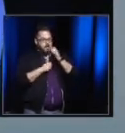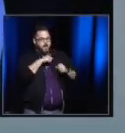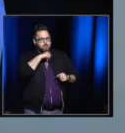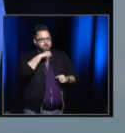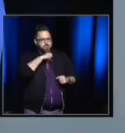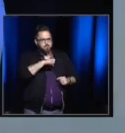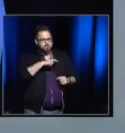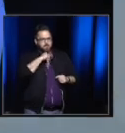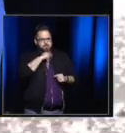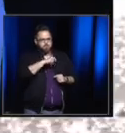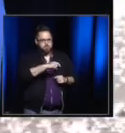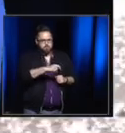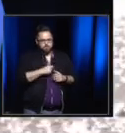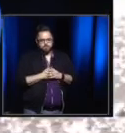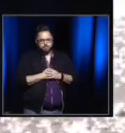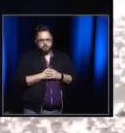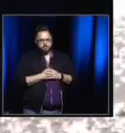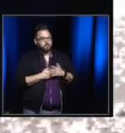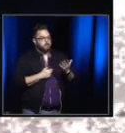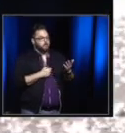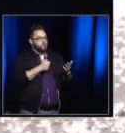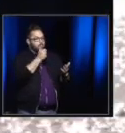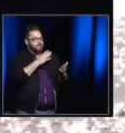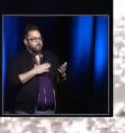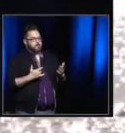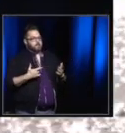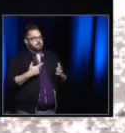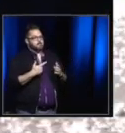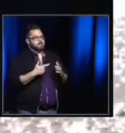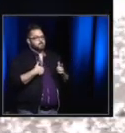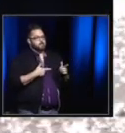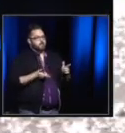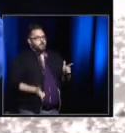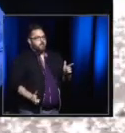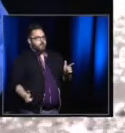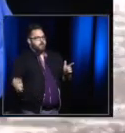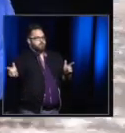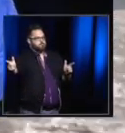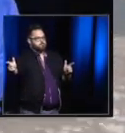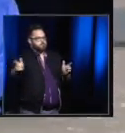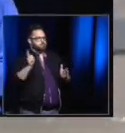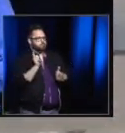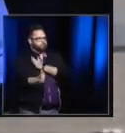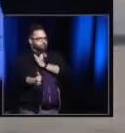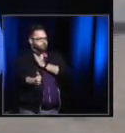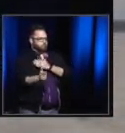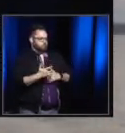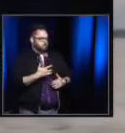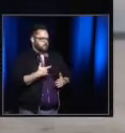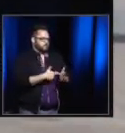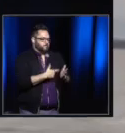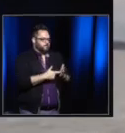intentionally. So females will sometimes try to escape from the males by bolting rapidly away.